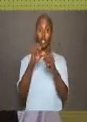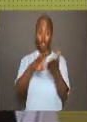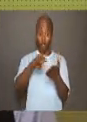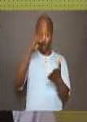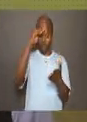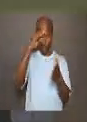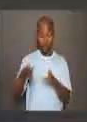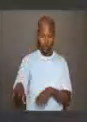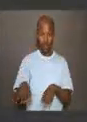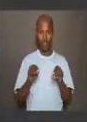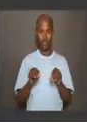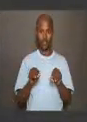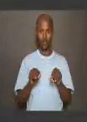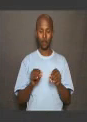students.